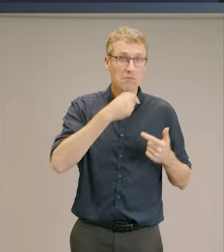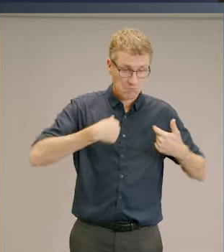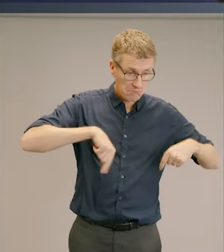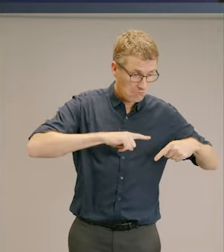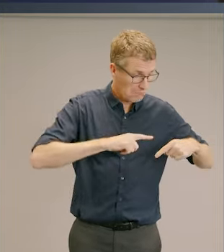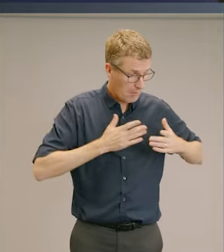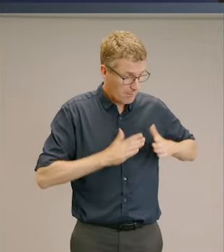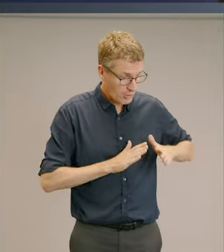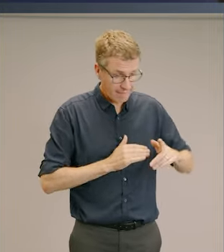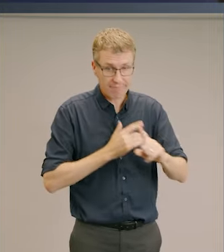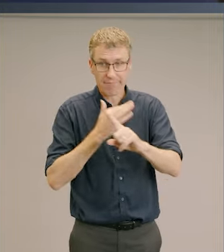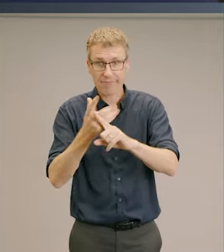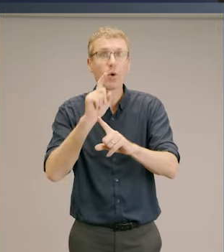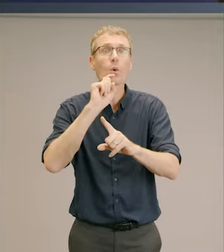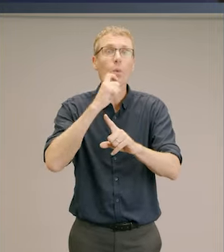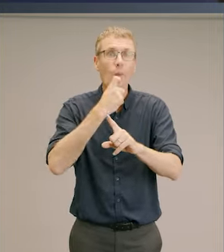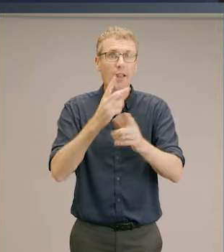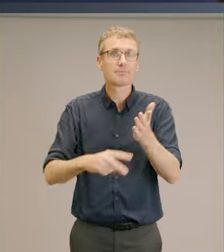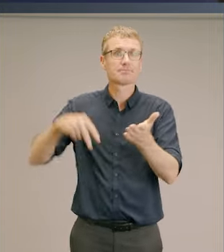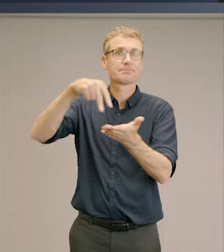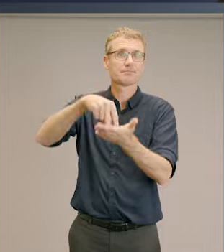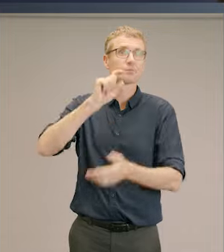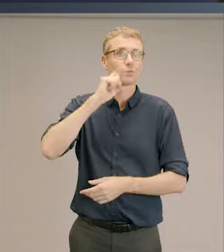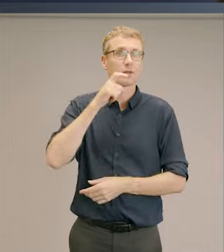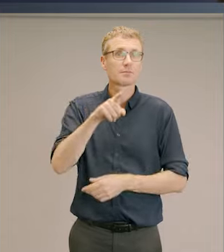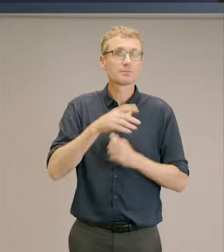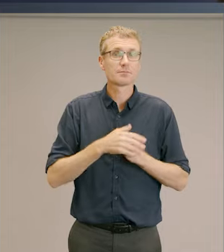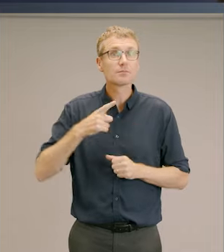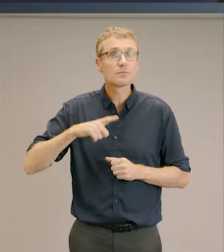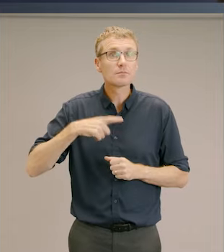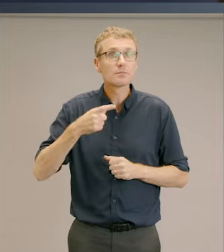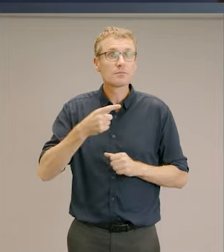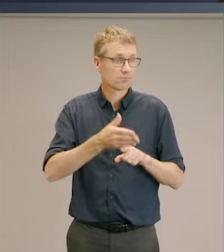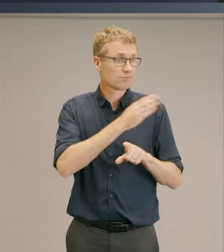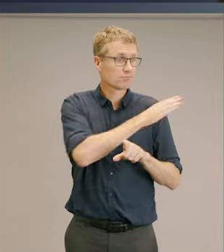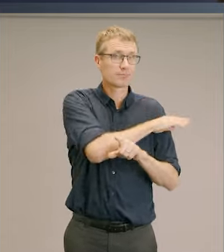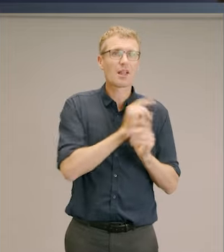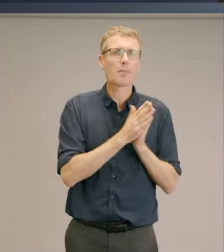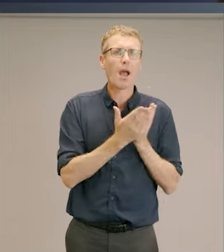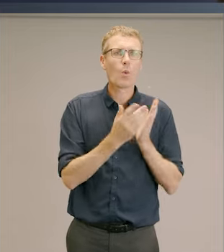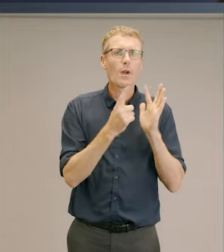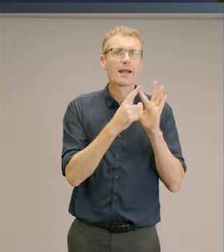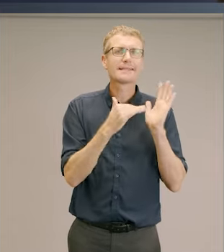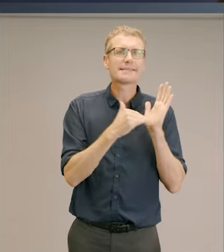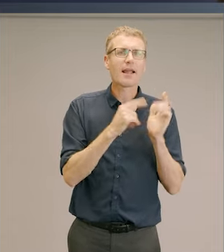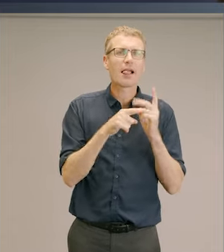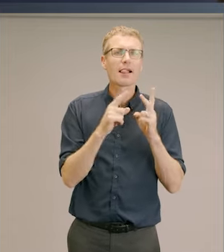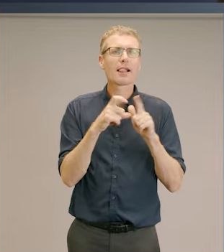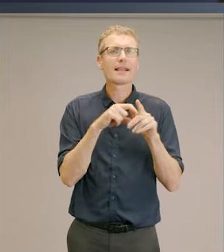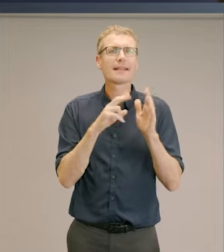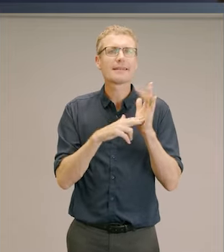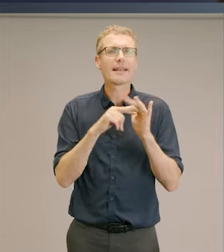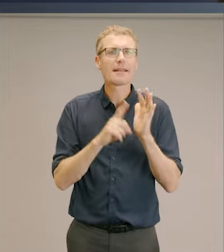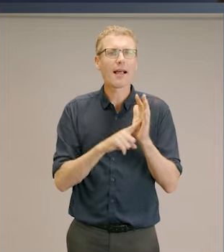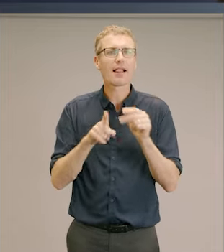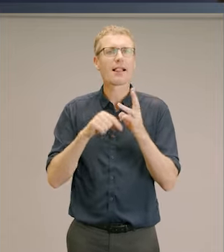in resurrection. They believed that bodies would be resurrected at the end of the age. And they believed that because that's what the prophets said,